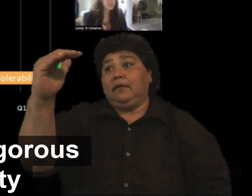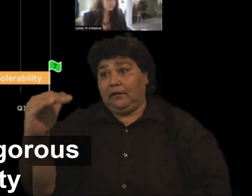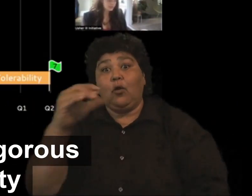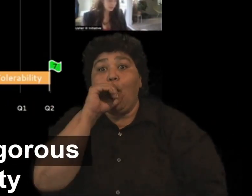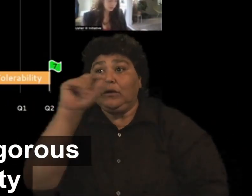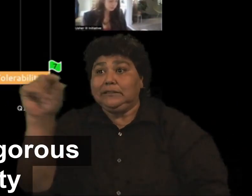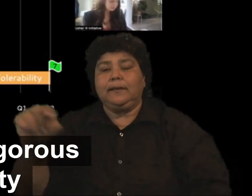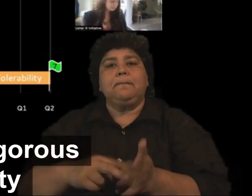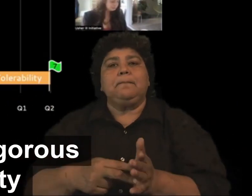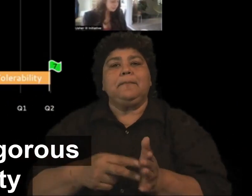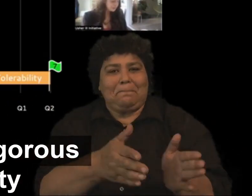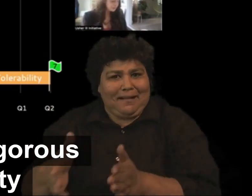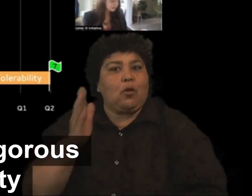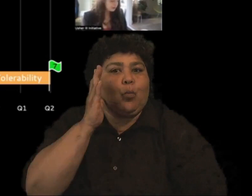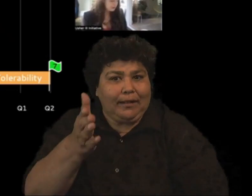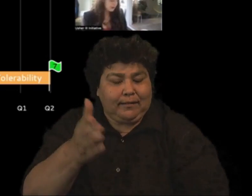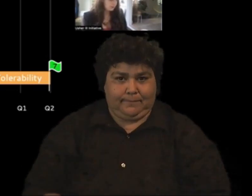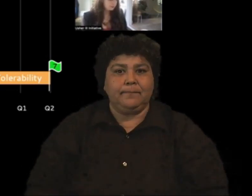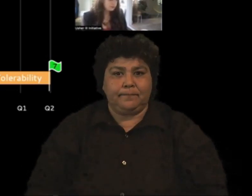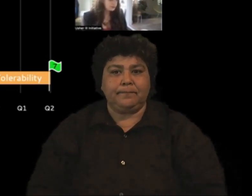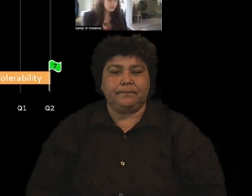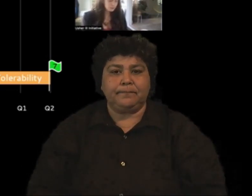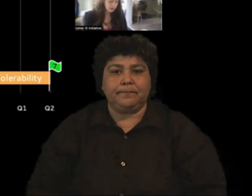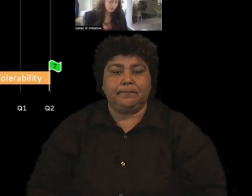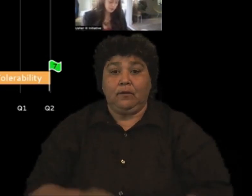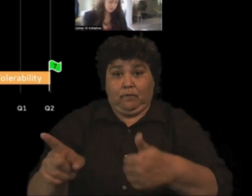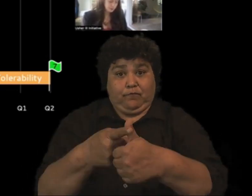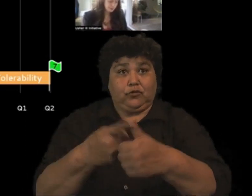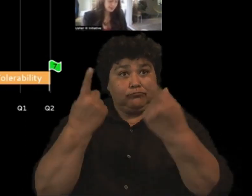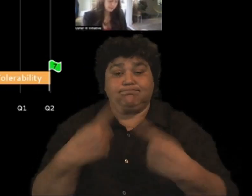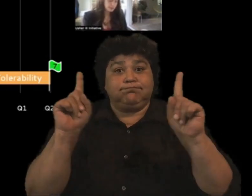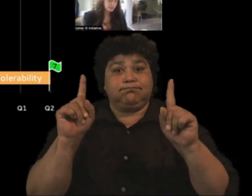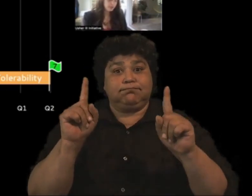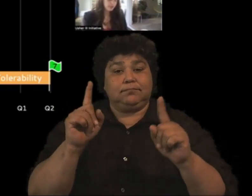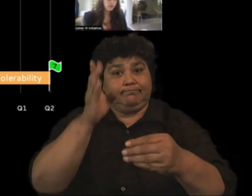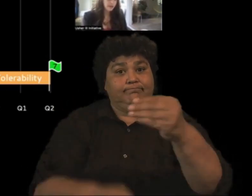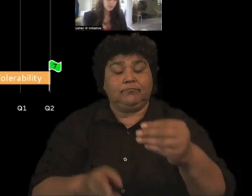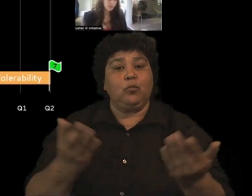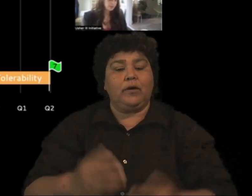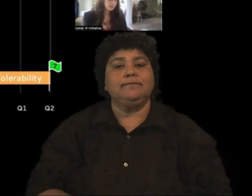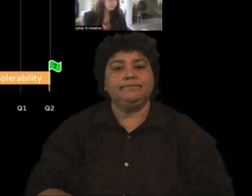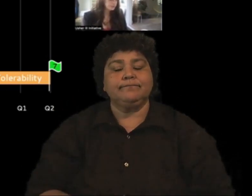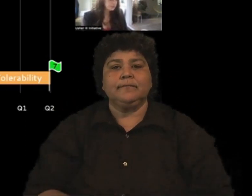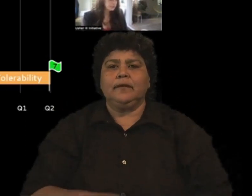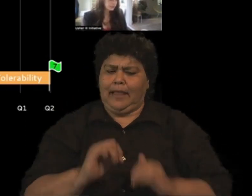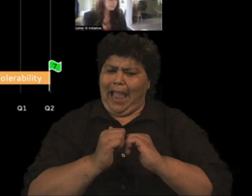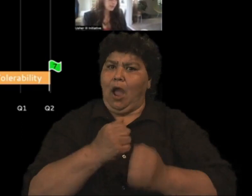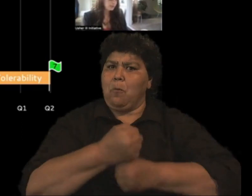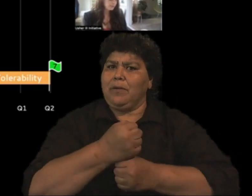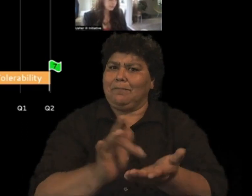planned activity. Our first major milestone was the establishment of a viable method for